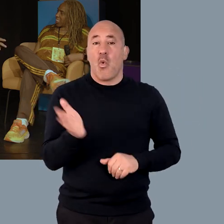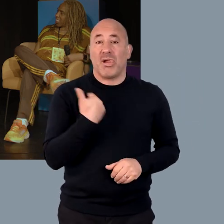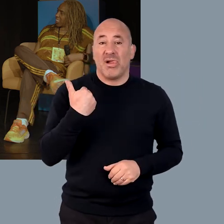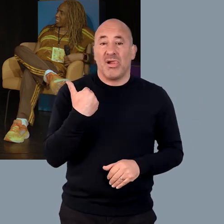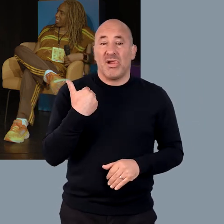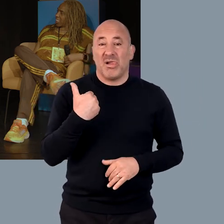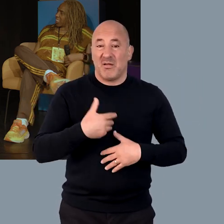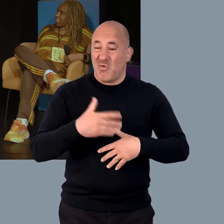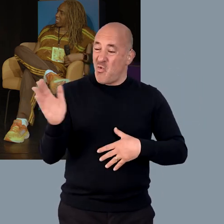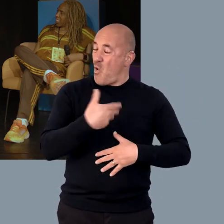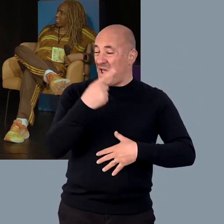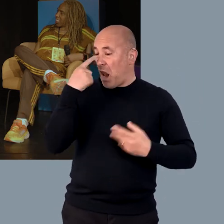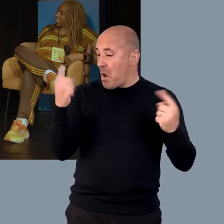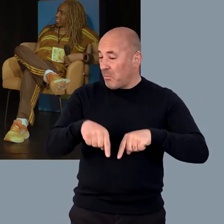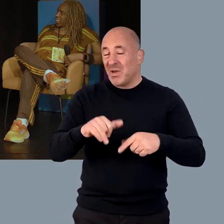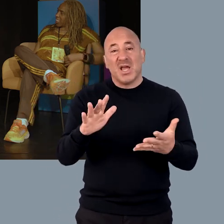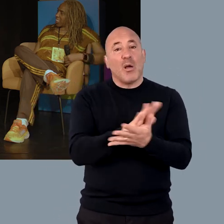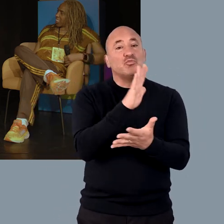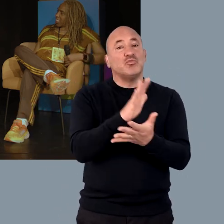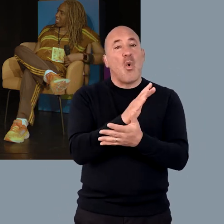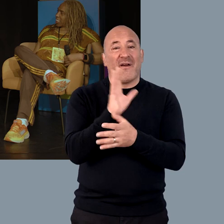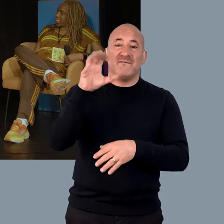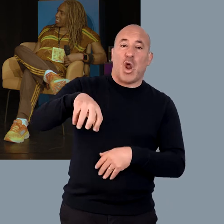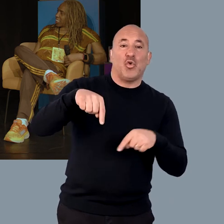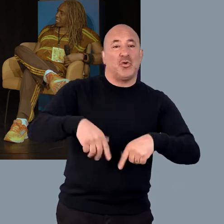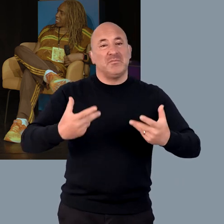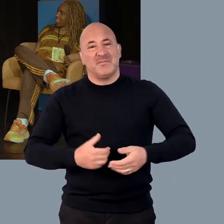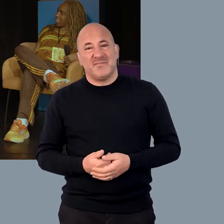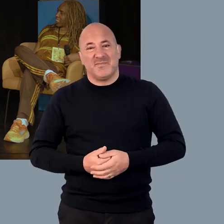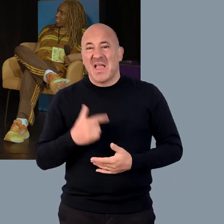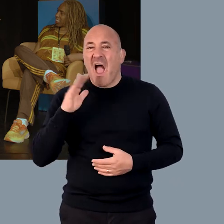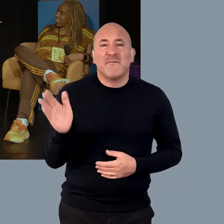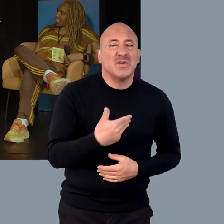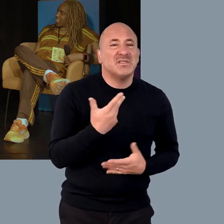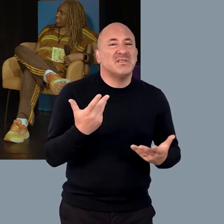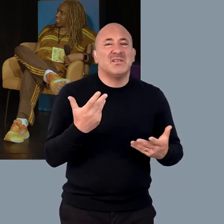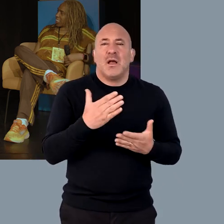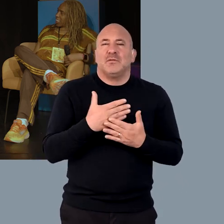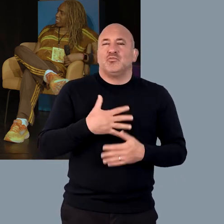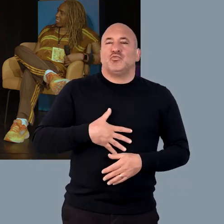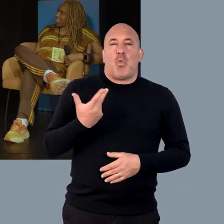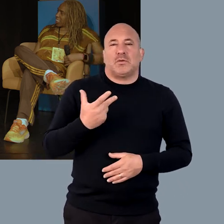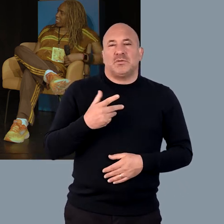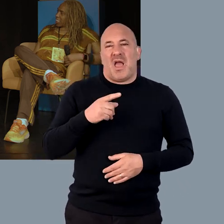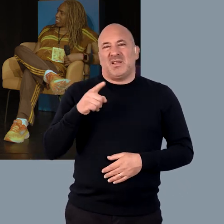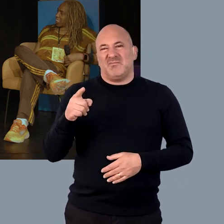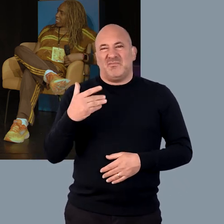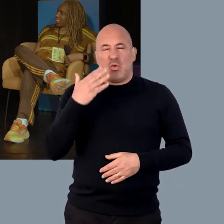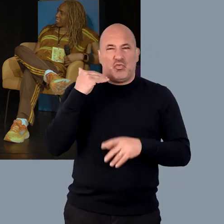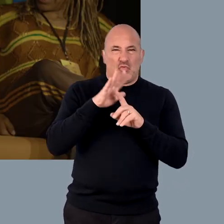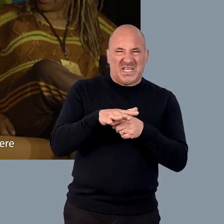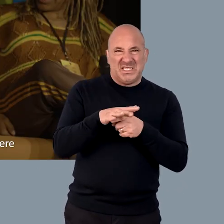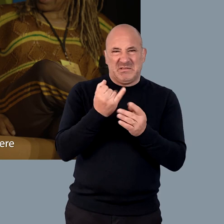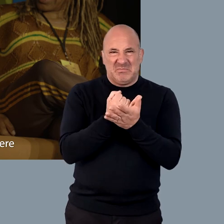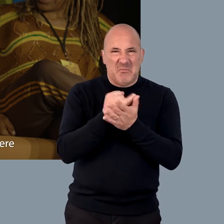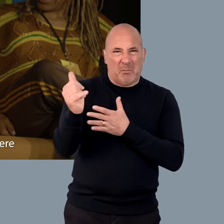everybody That's everyone could come enjoy When I say everybody I mean I wouldn't really want to have